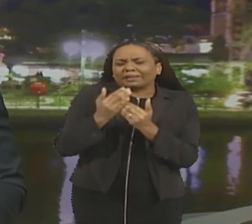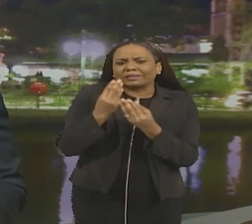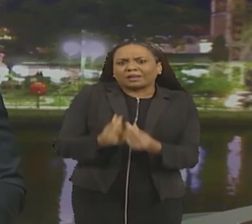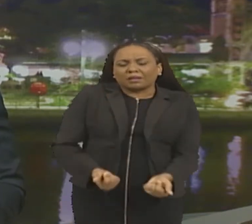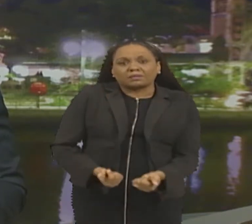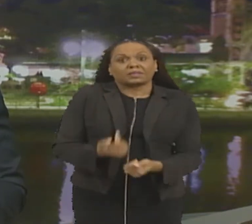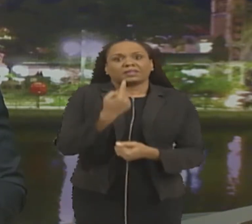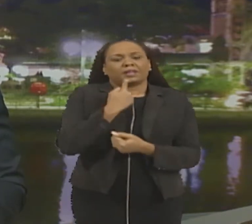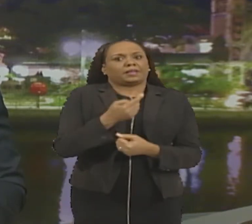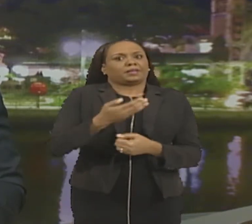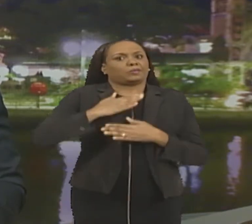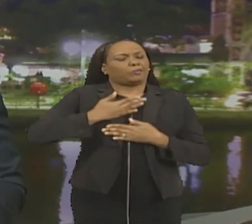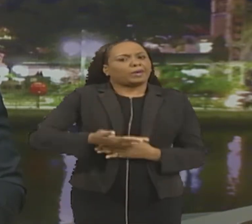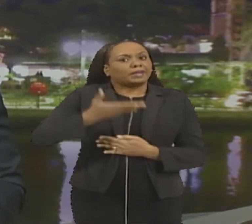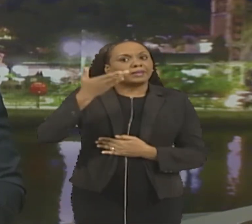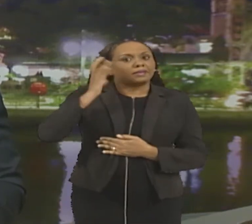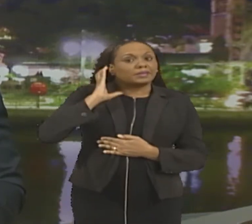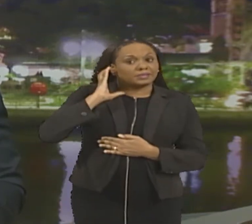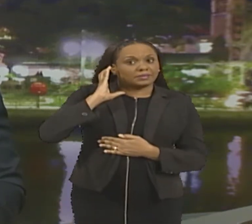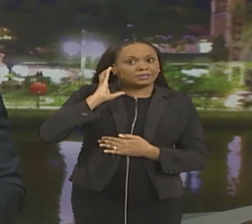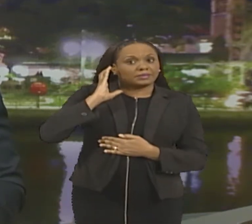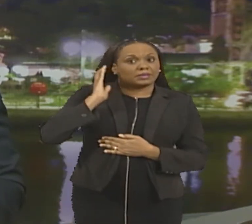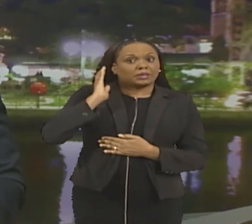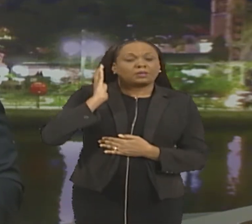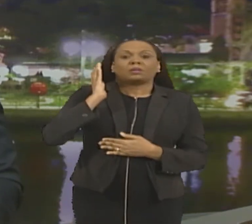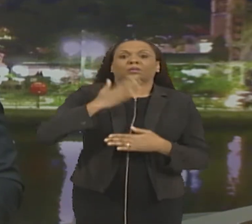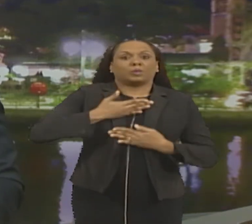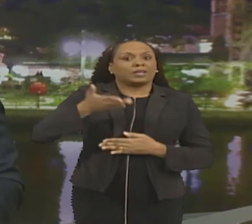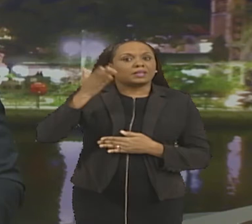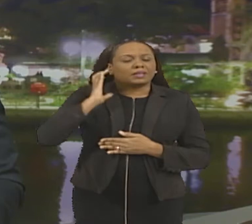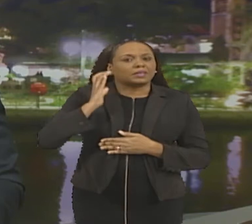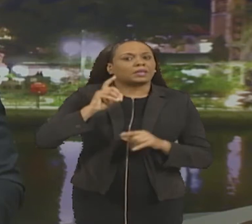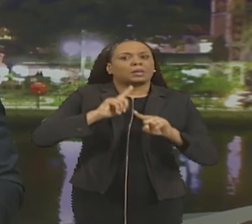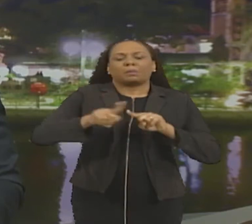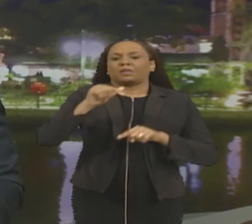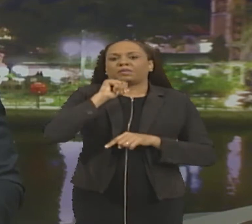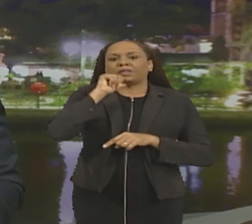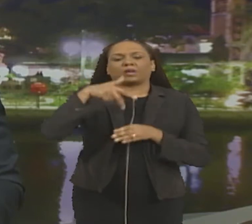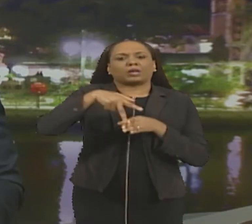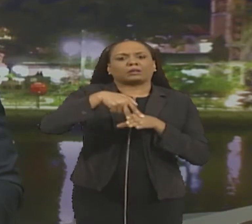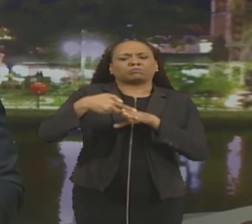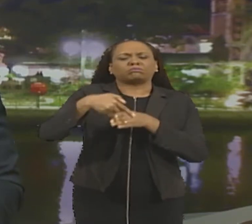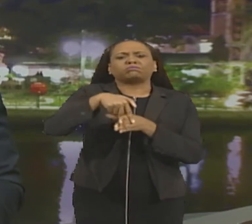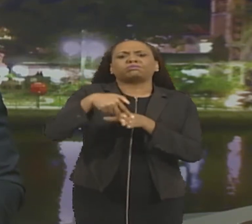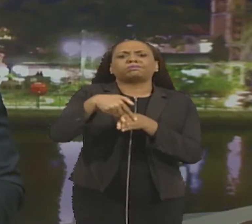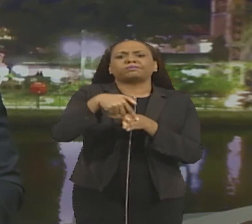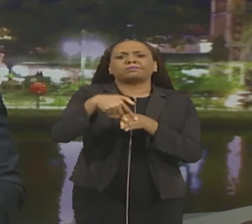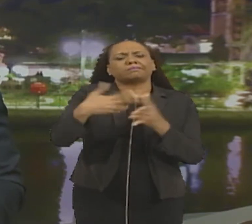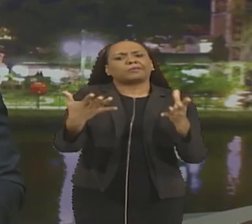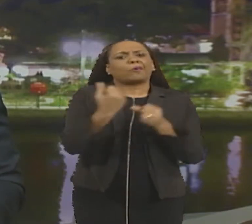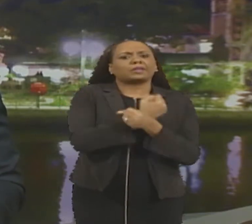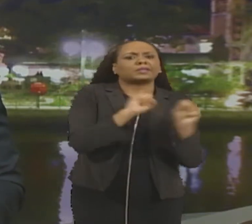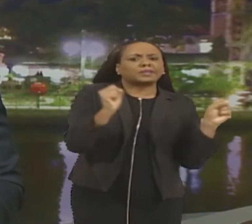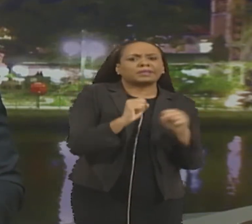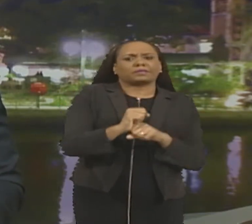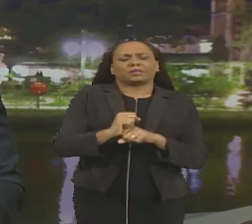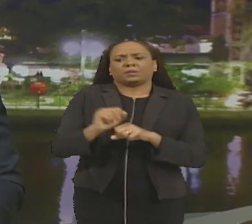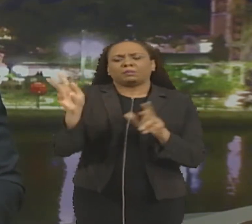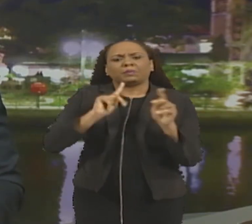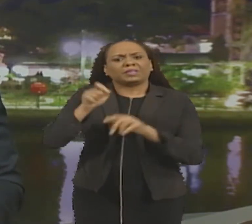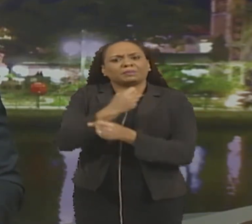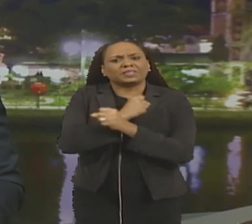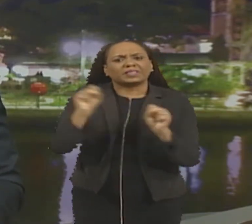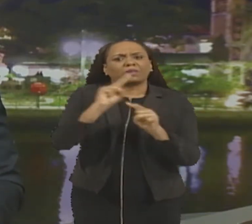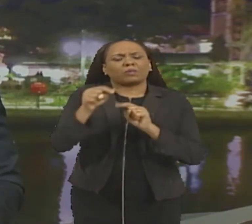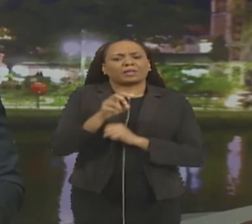listen and act, it cannot and will not compromise in the areas that will affect the safety and security of the traveling public